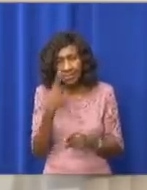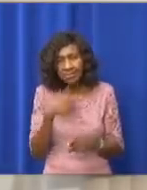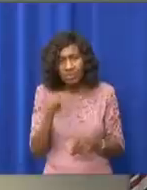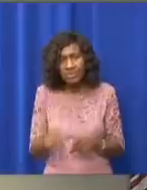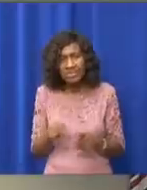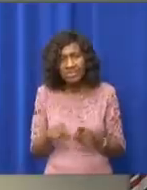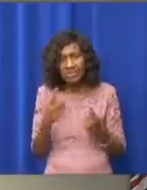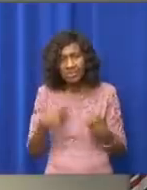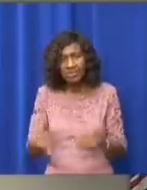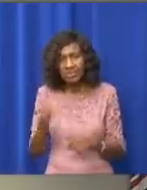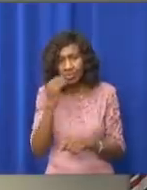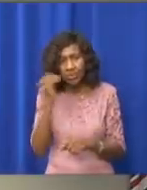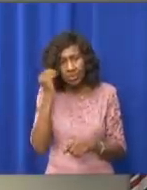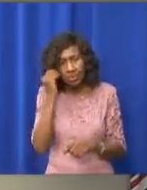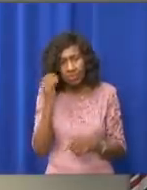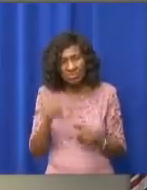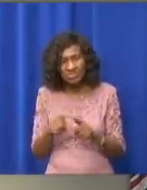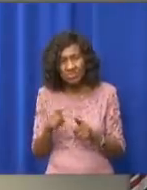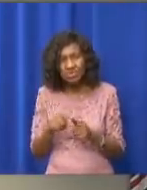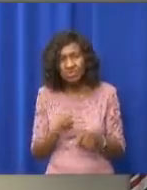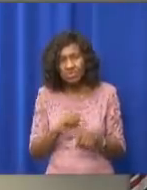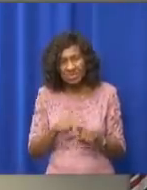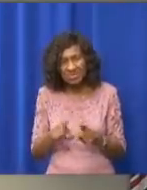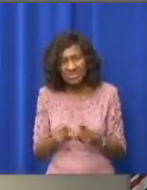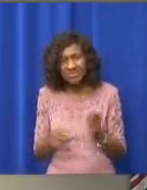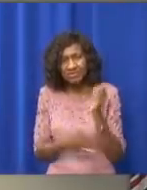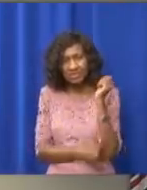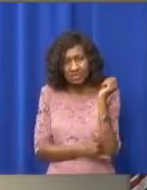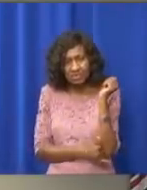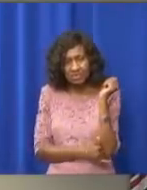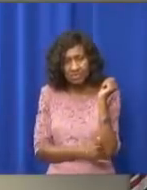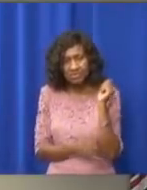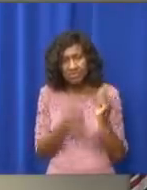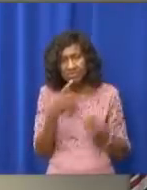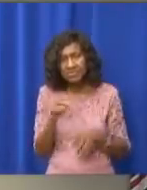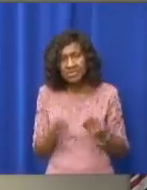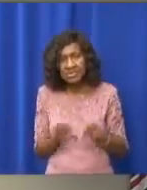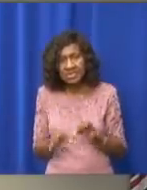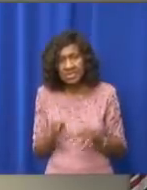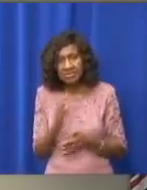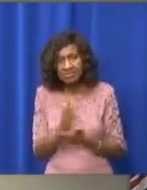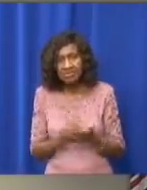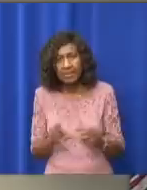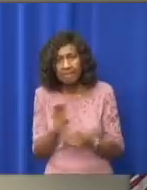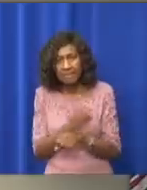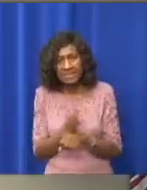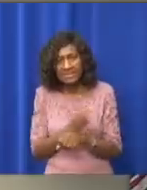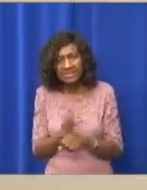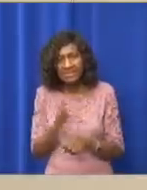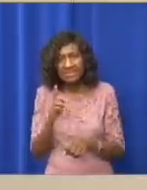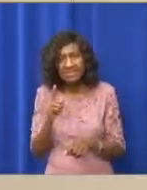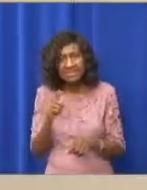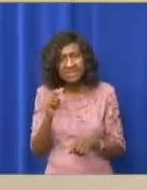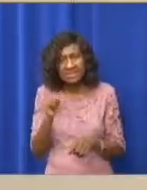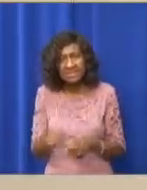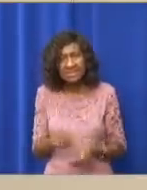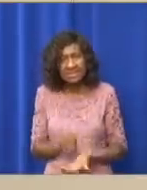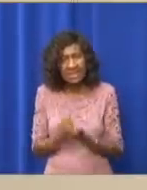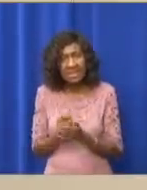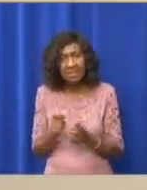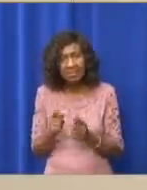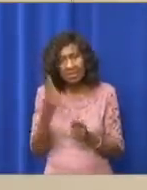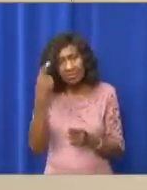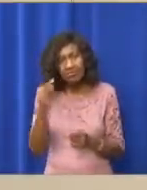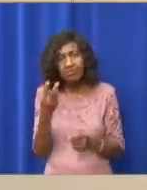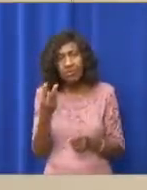Well, what I would say is if there are companies in that position, then they should let us know through